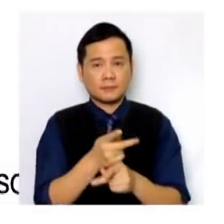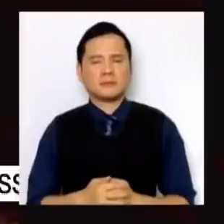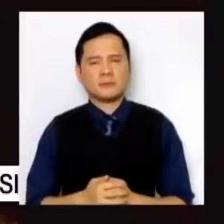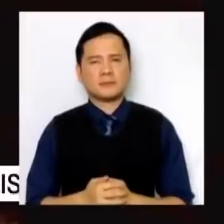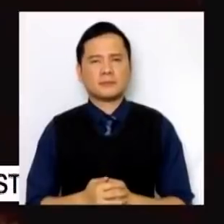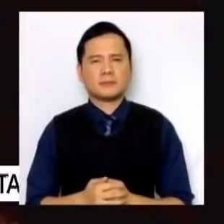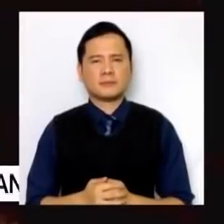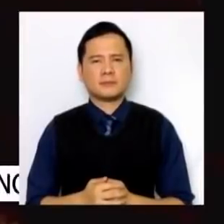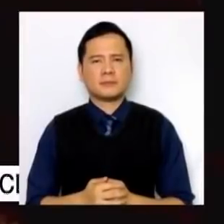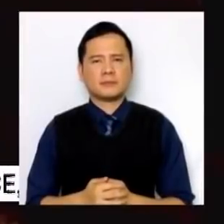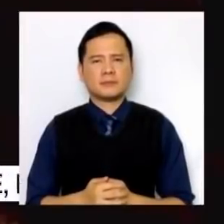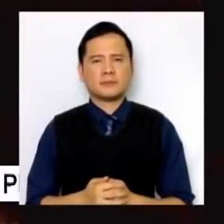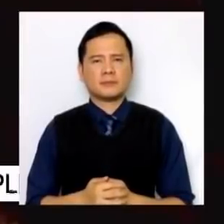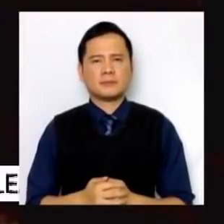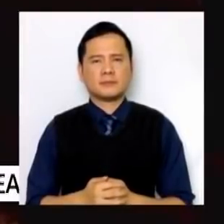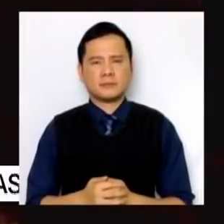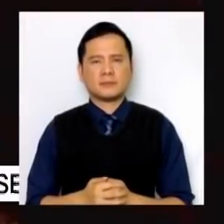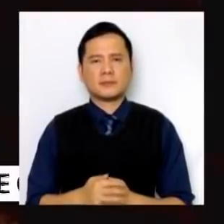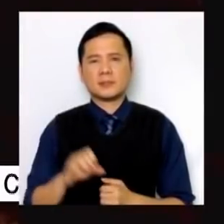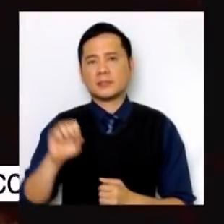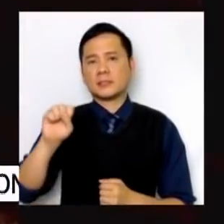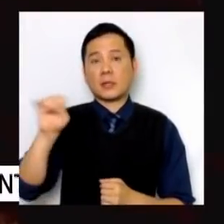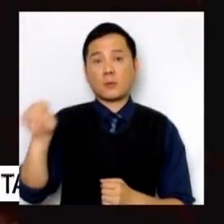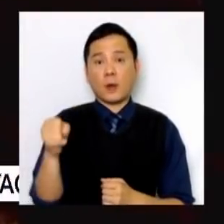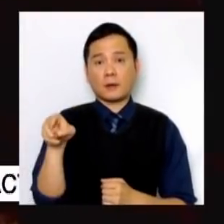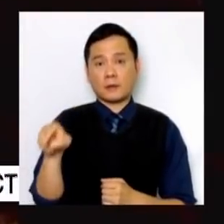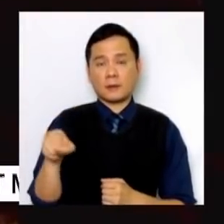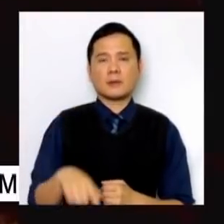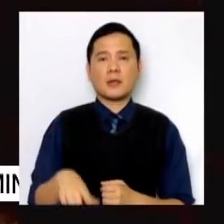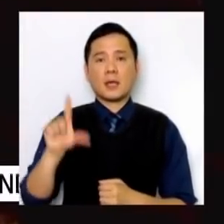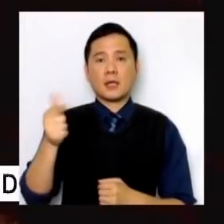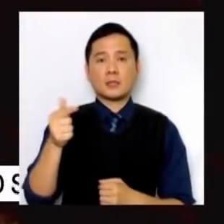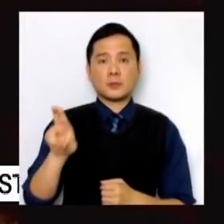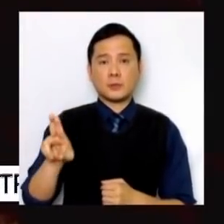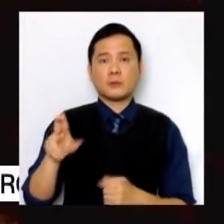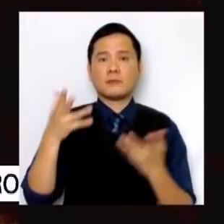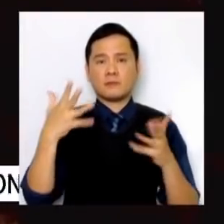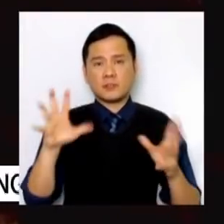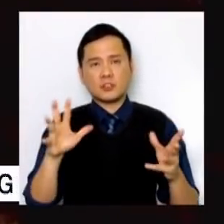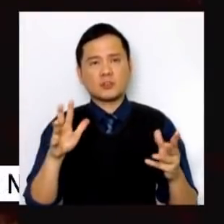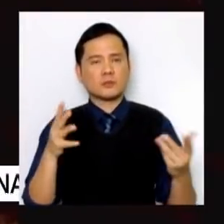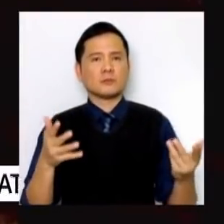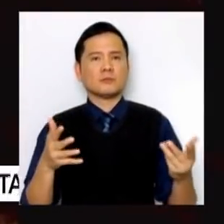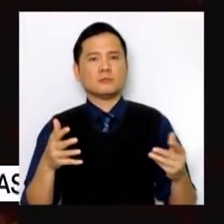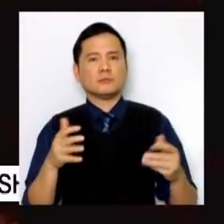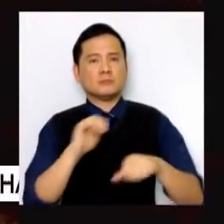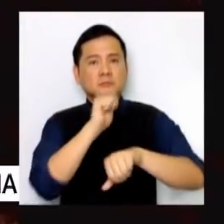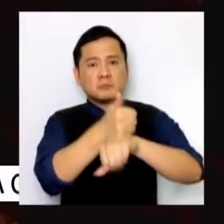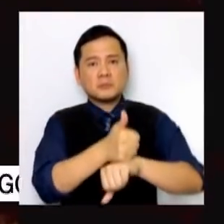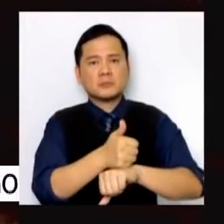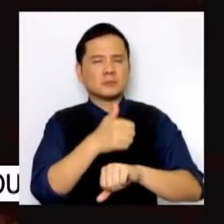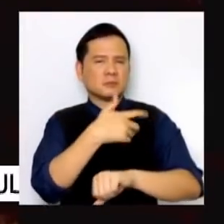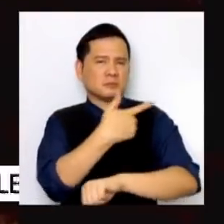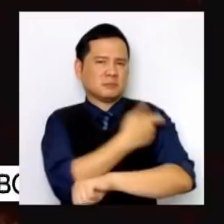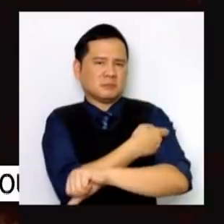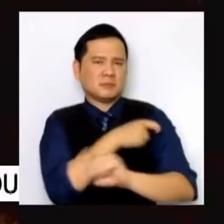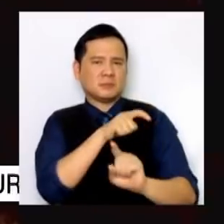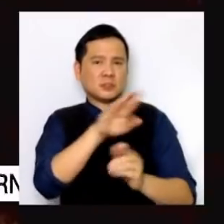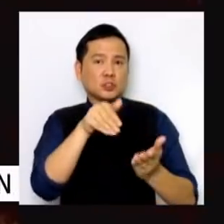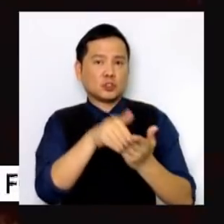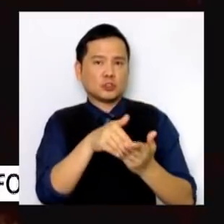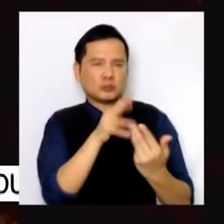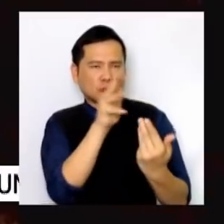safe. Over in San Juan City, the local government made some kid-friendly adjustments to vaccination sites to encourage more children to